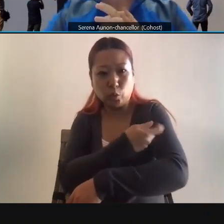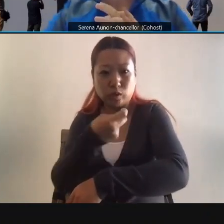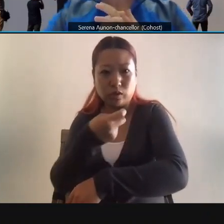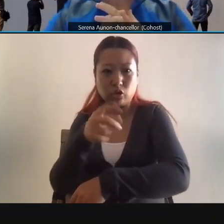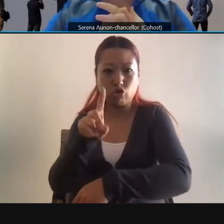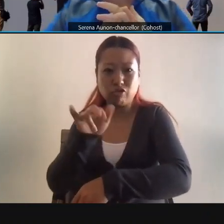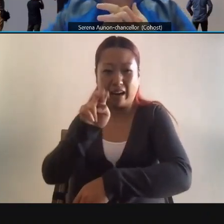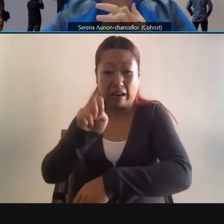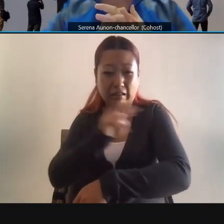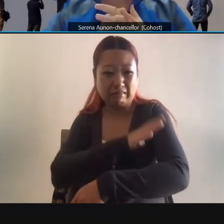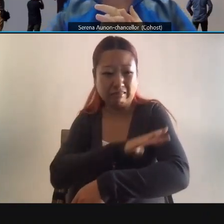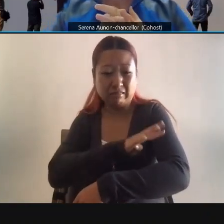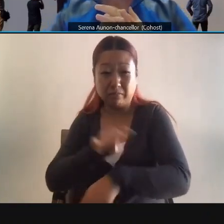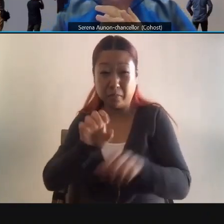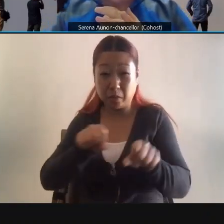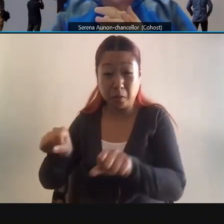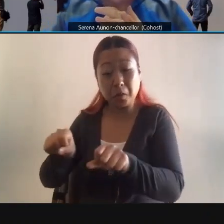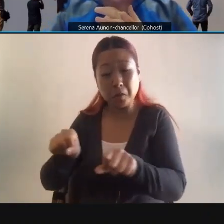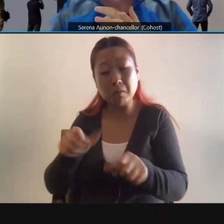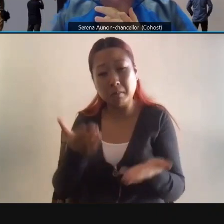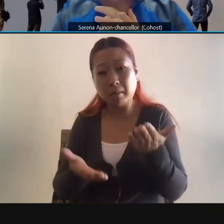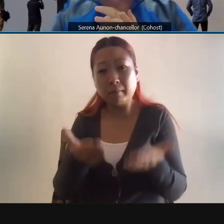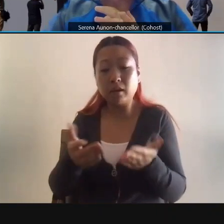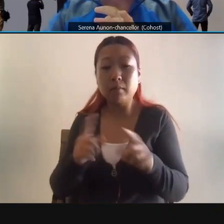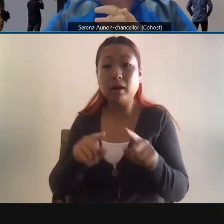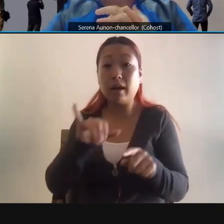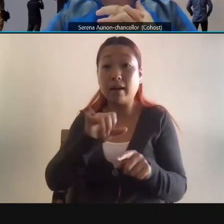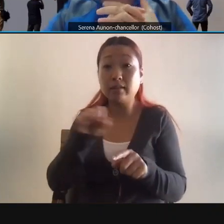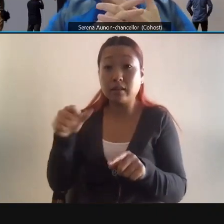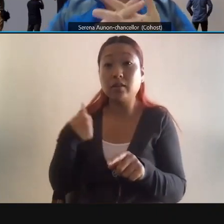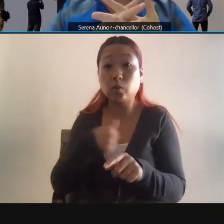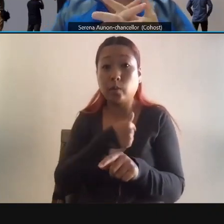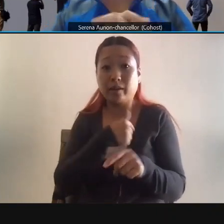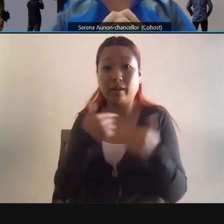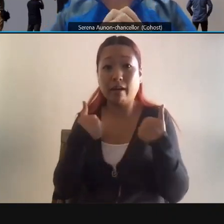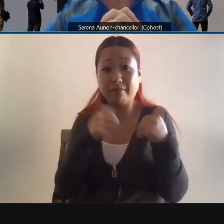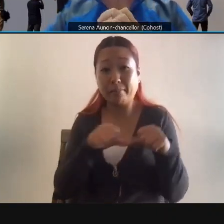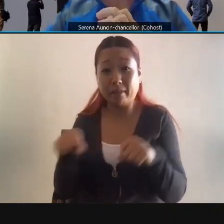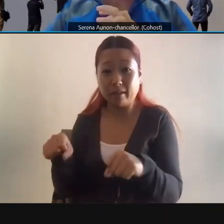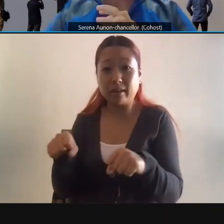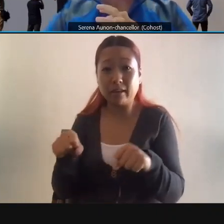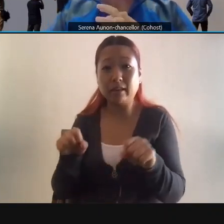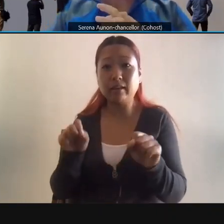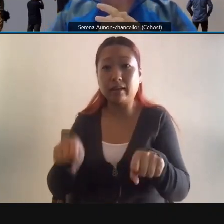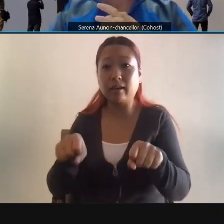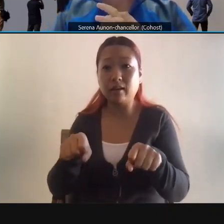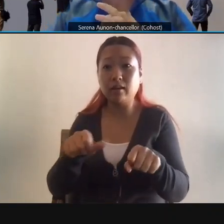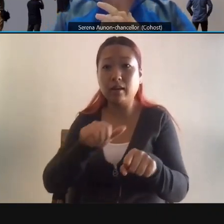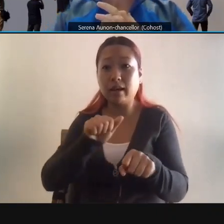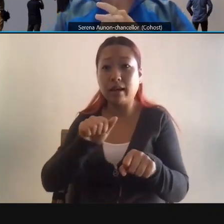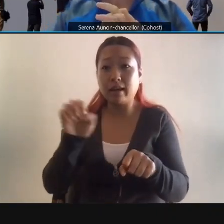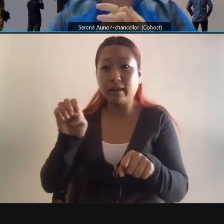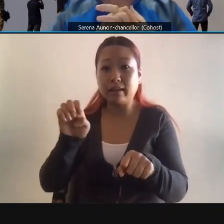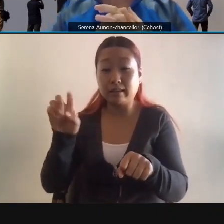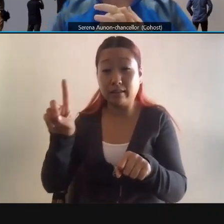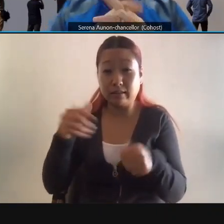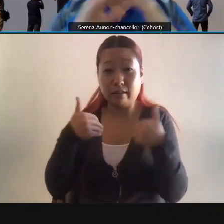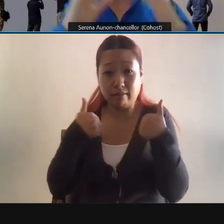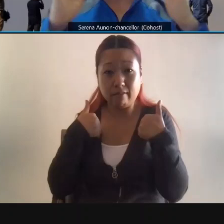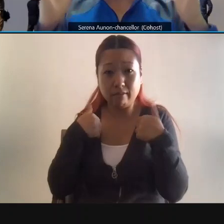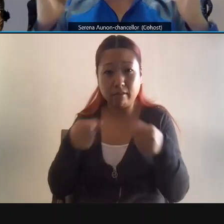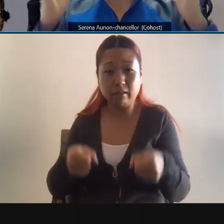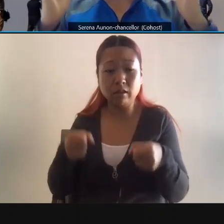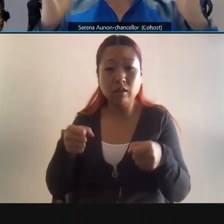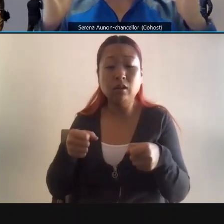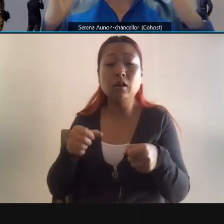We have the ability to be able to do that. We have a defibrillator, an AED, on board the ISS.